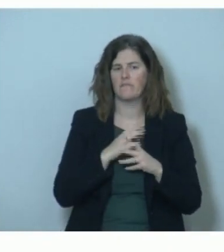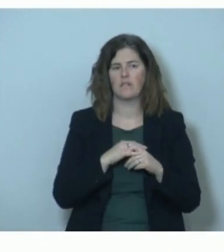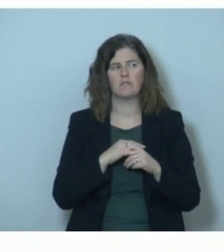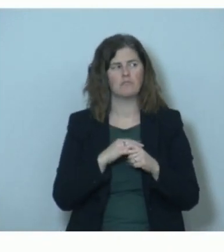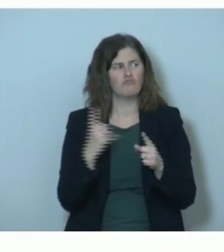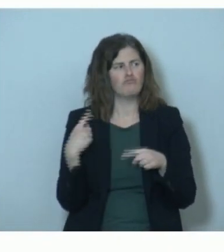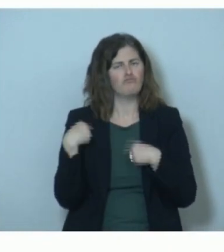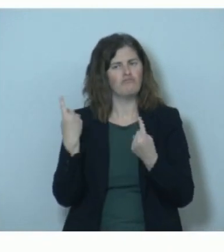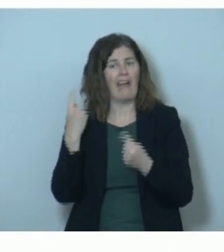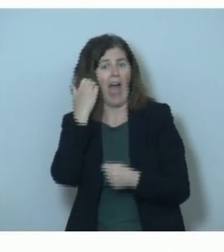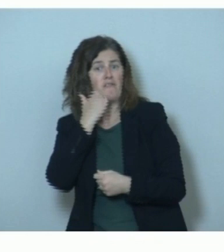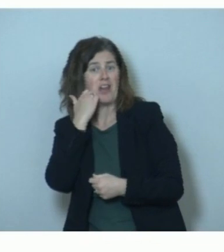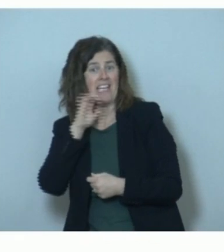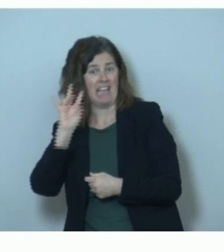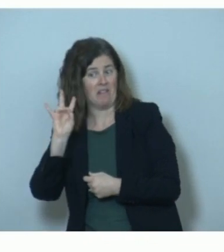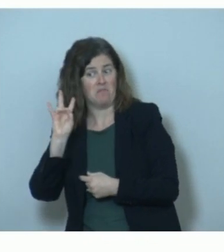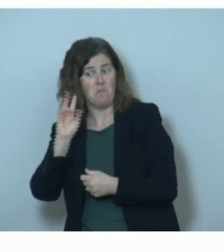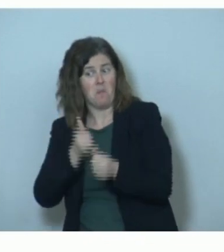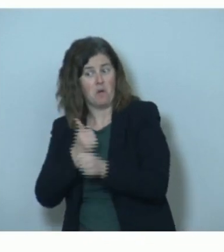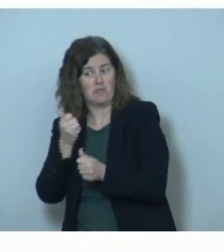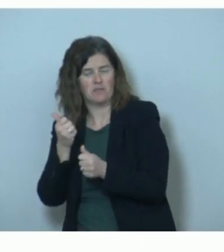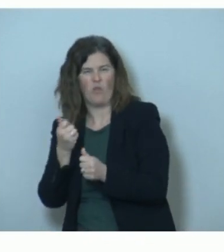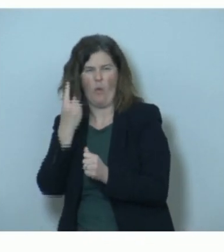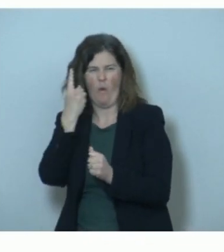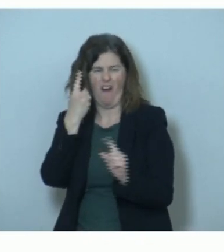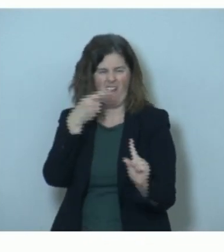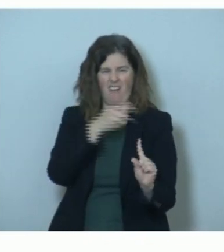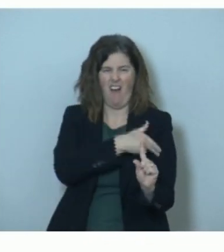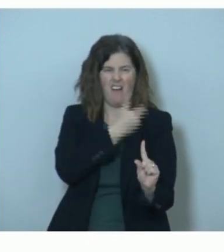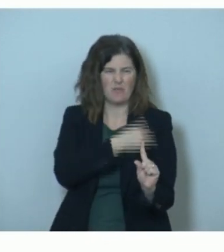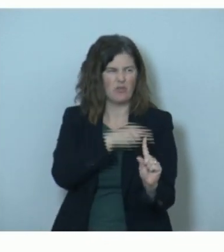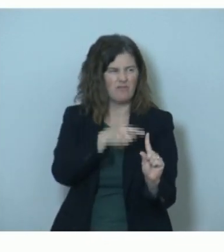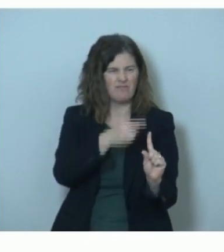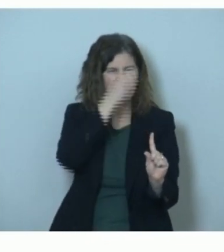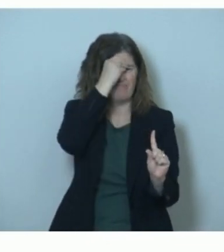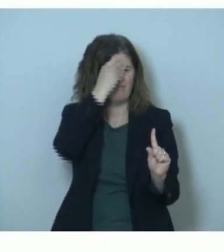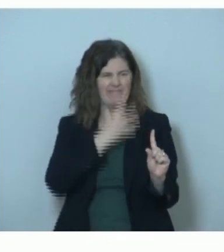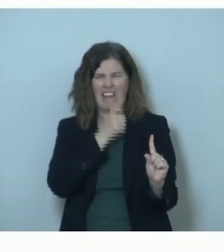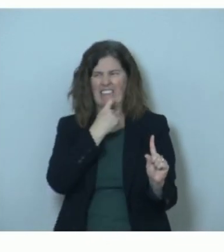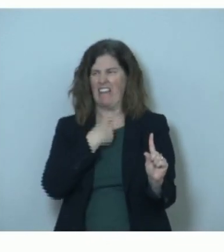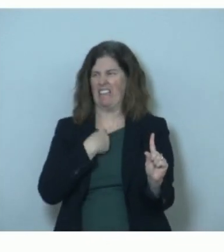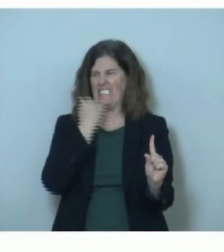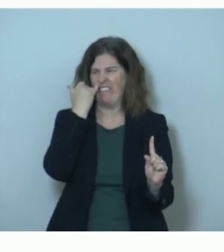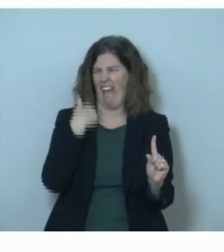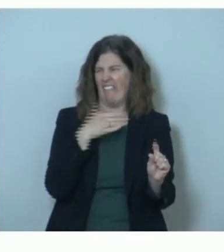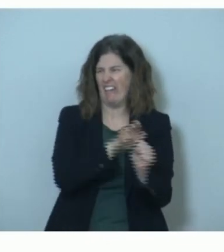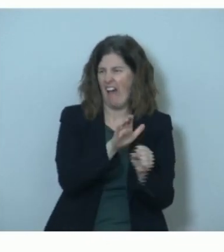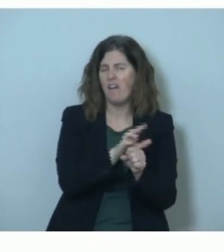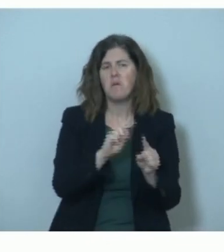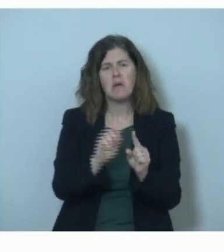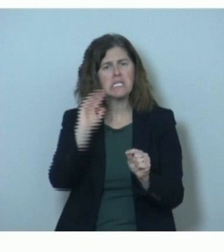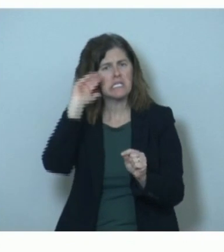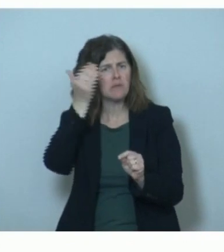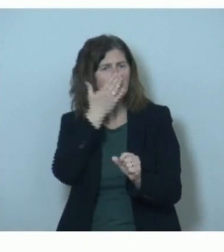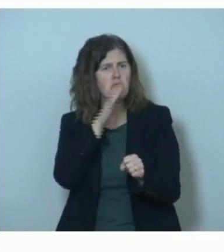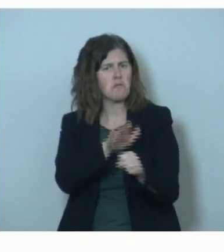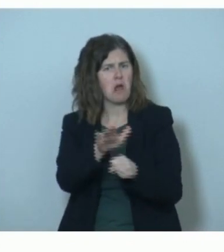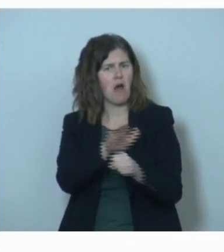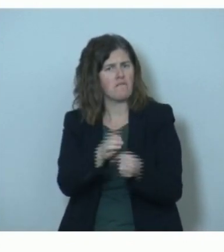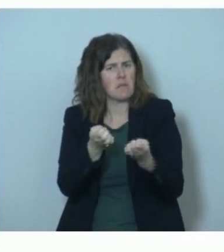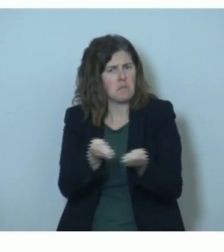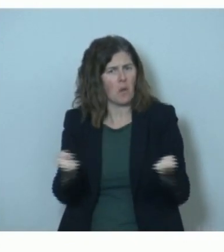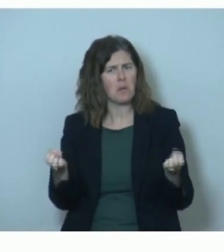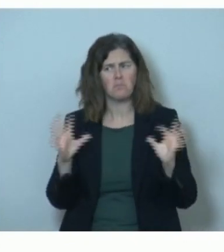been 7 every day. One hospital or another didn't report on 3 of those days, but we do have adequate supply now, so that's not a